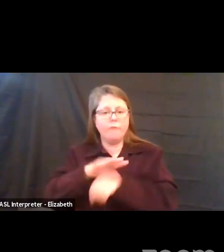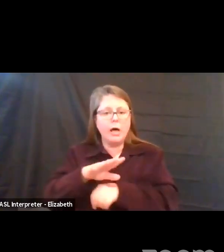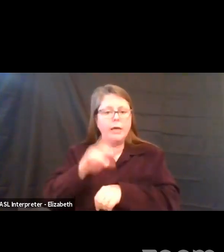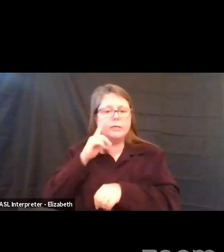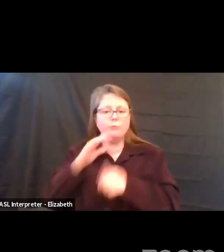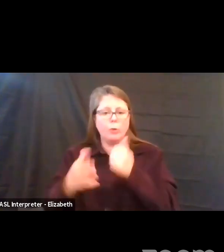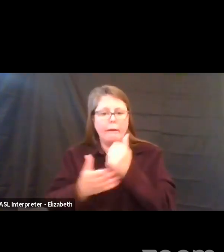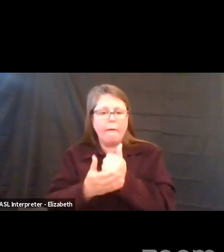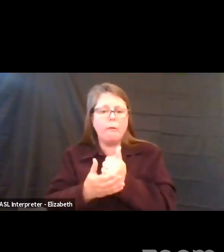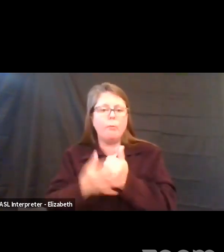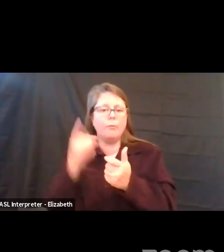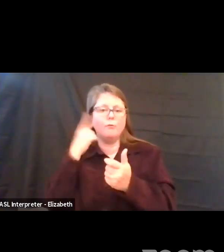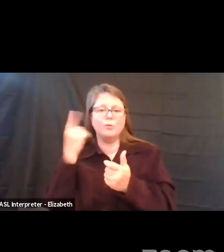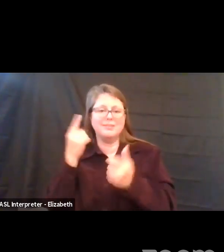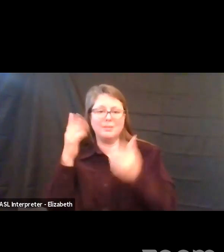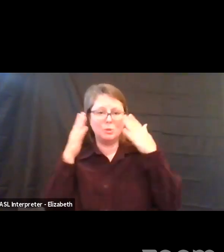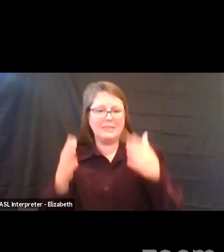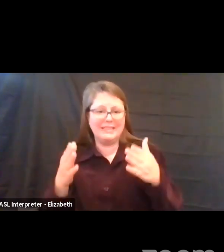my